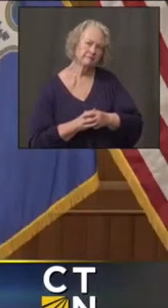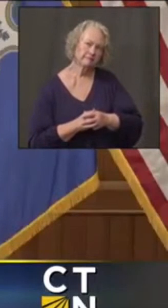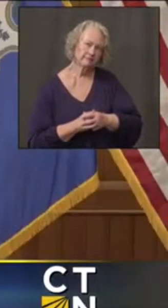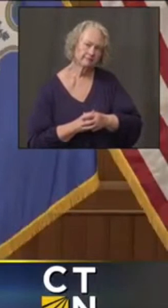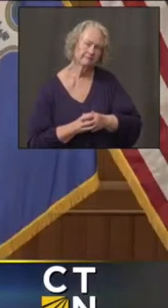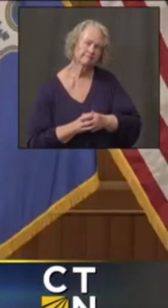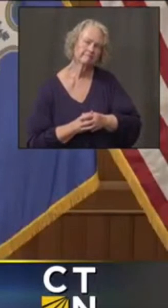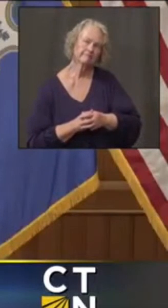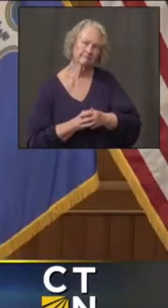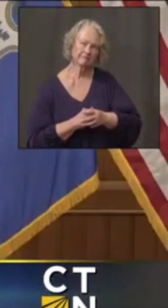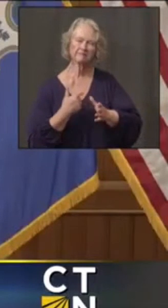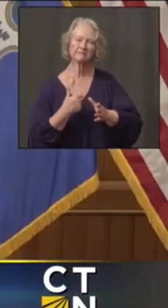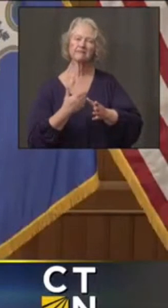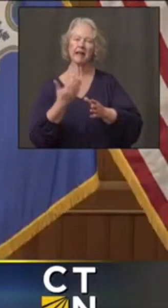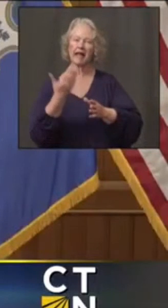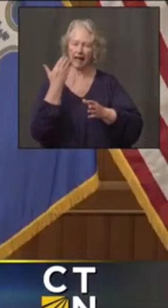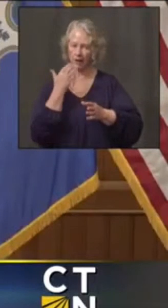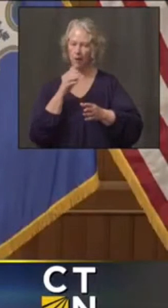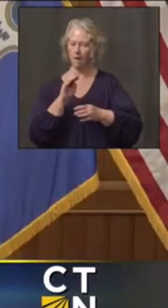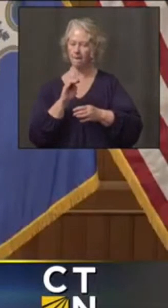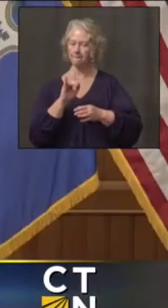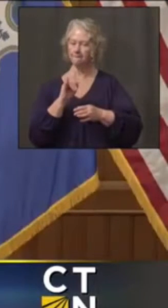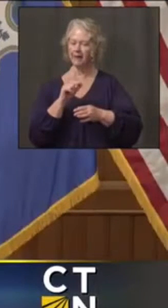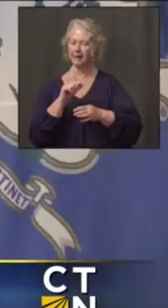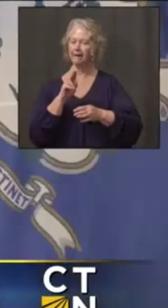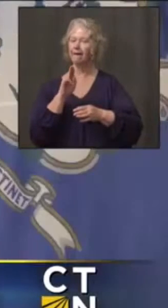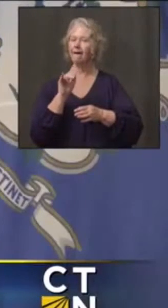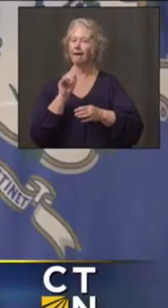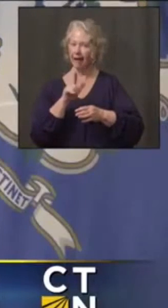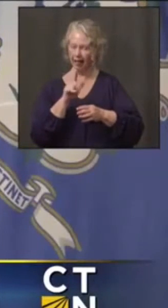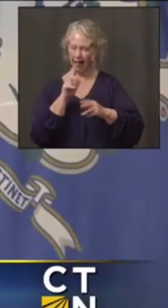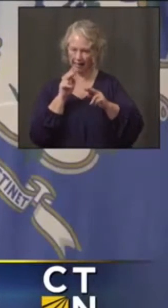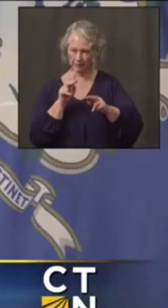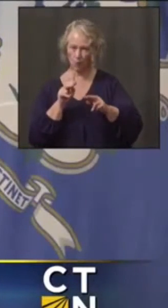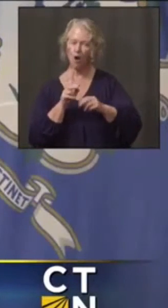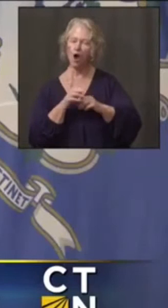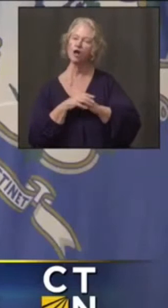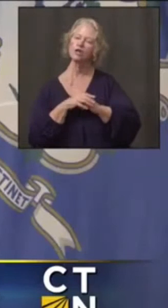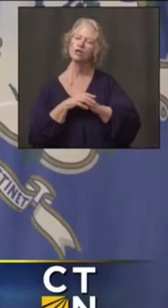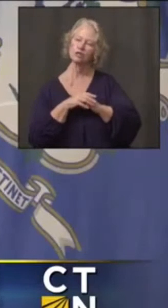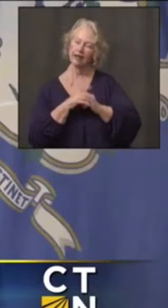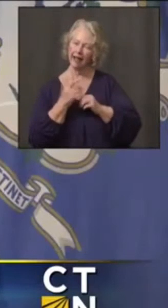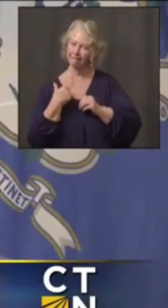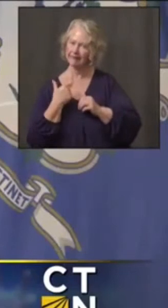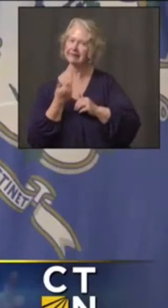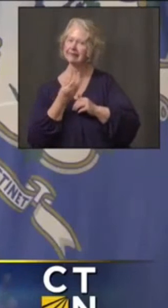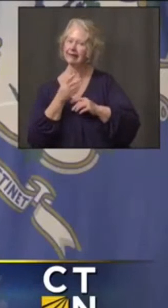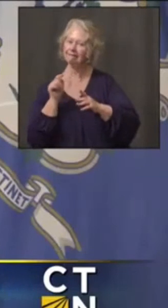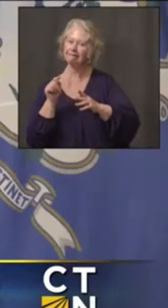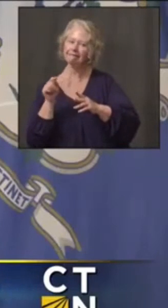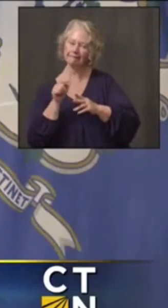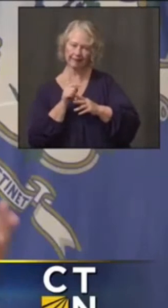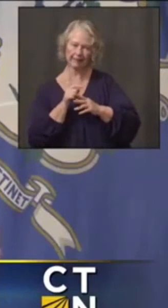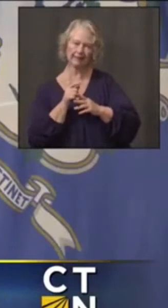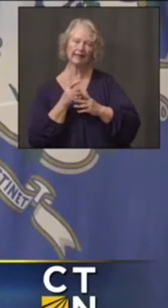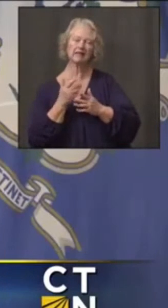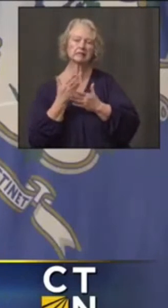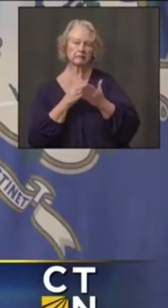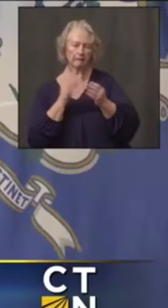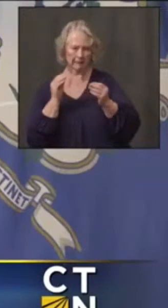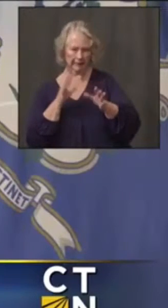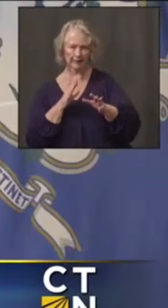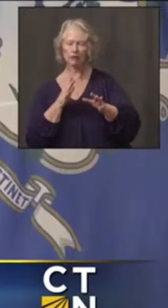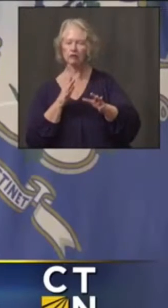I know that Miguel has been watching this carefully, and there have been a number of cases where teachers, didn't feel comfortable coming in or did have